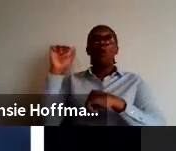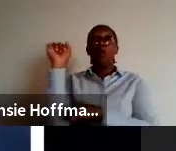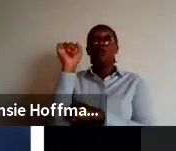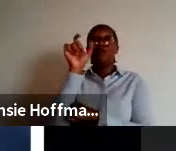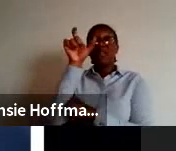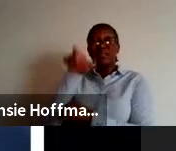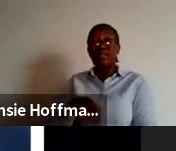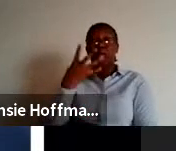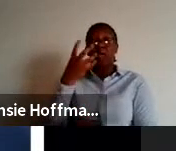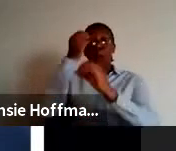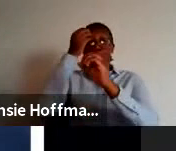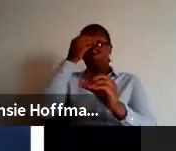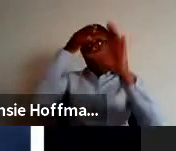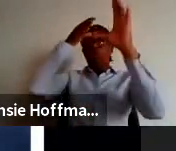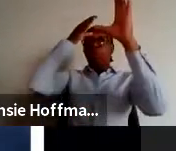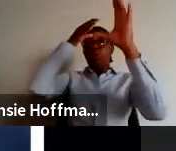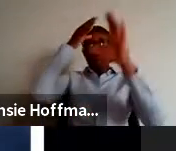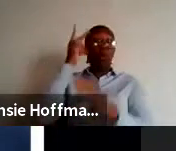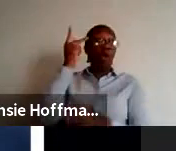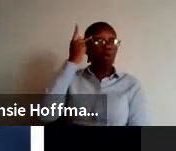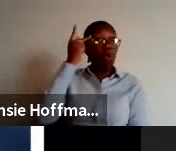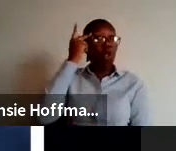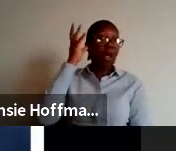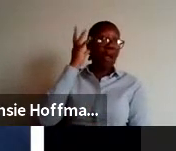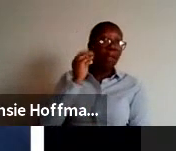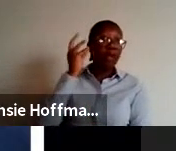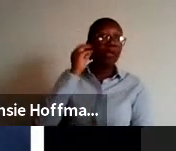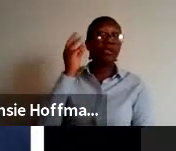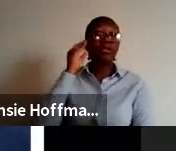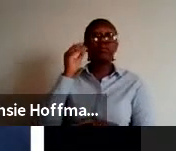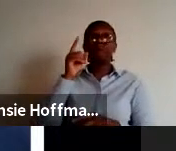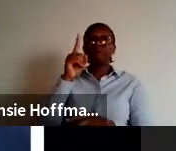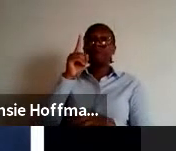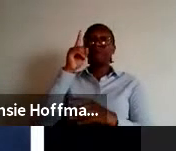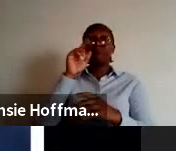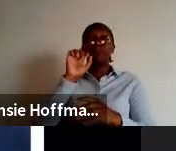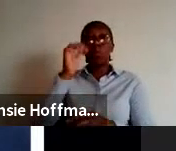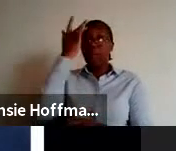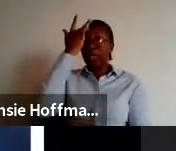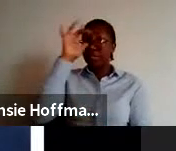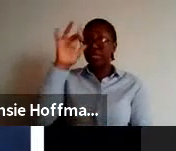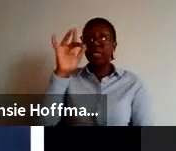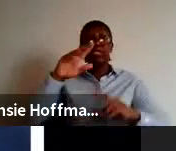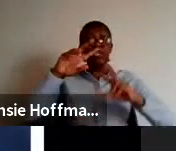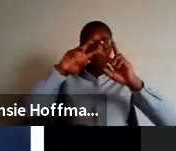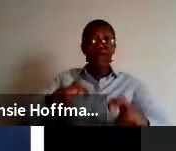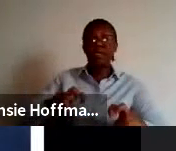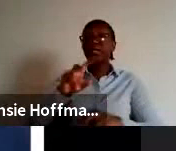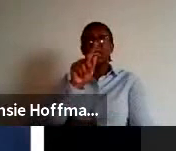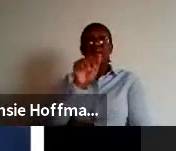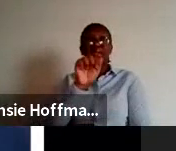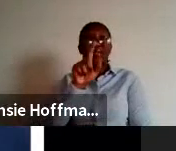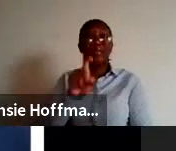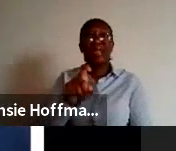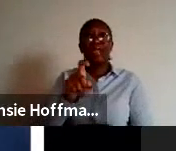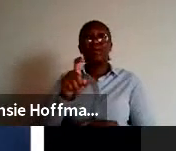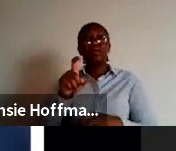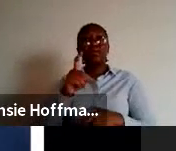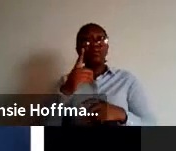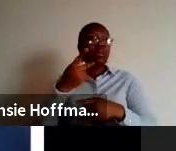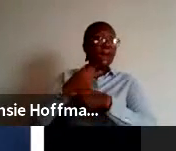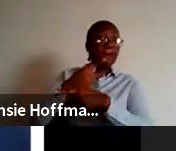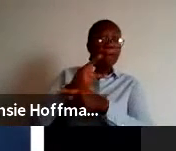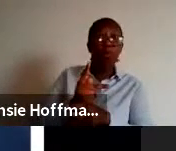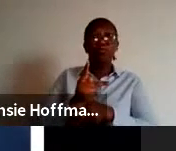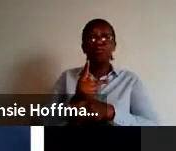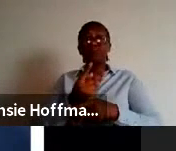knowledge and experience in intelligence investigation, tax and customs enforcement. He is currently an